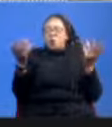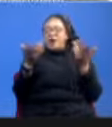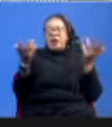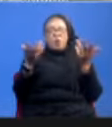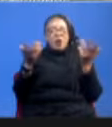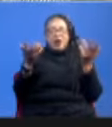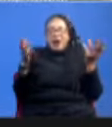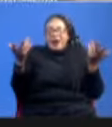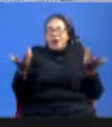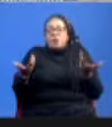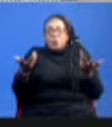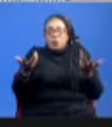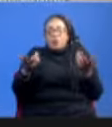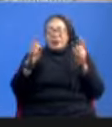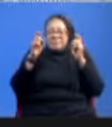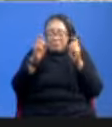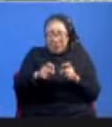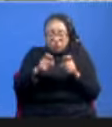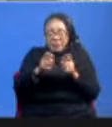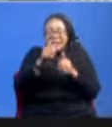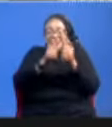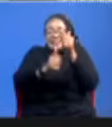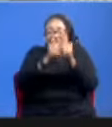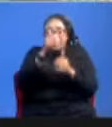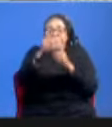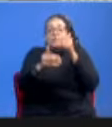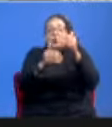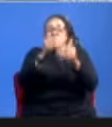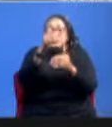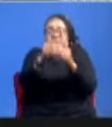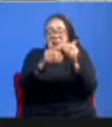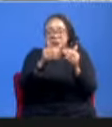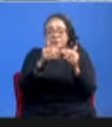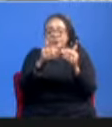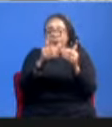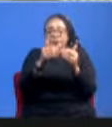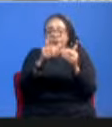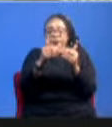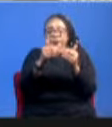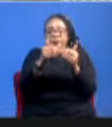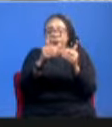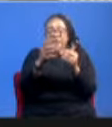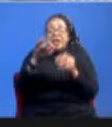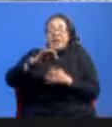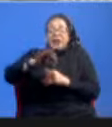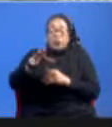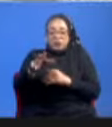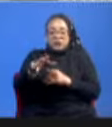how? It has to be a scientific process. I can conclusively say that the counties